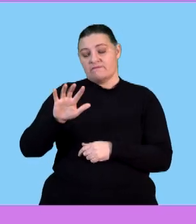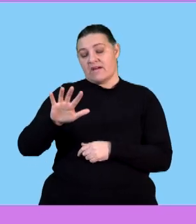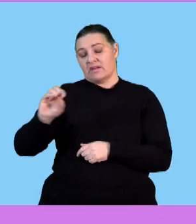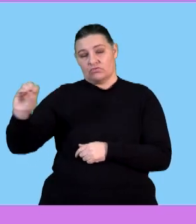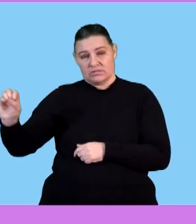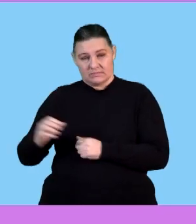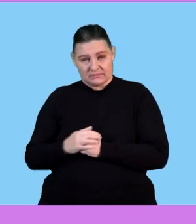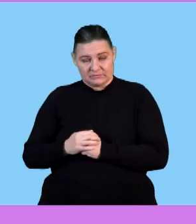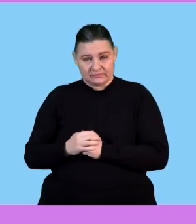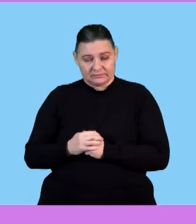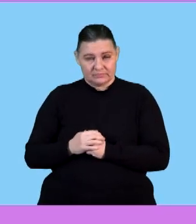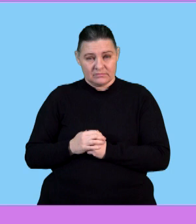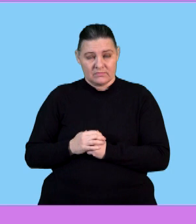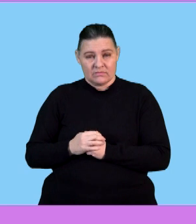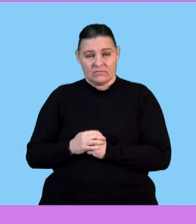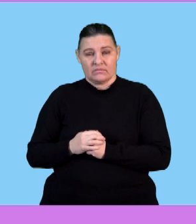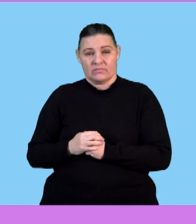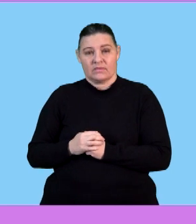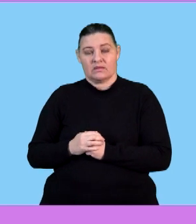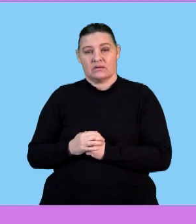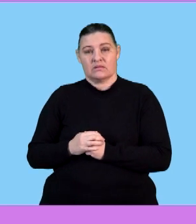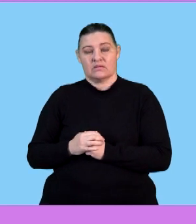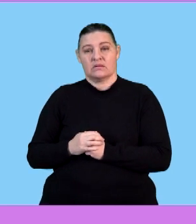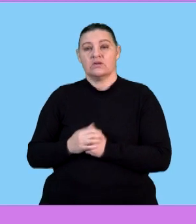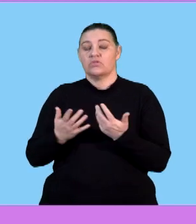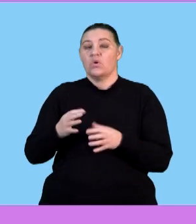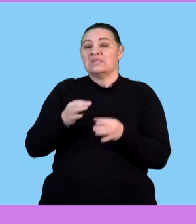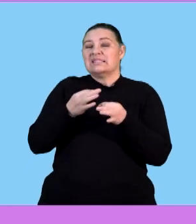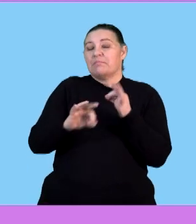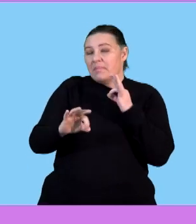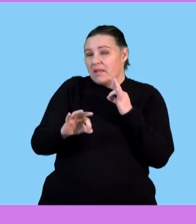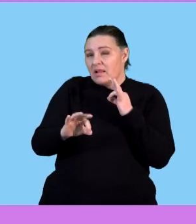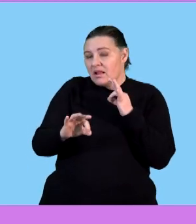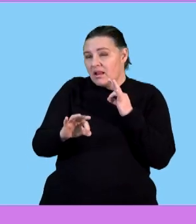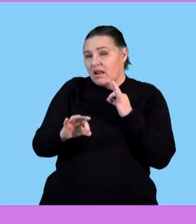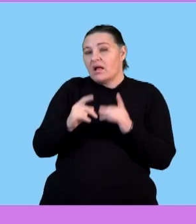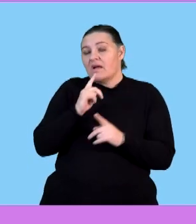22,500 Rand. Okay, for 2 years. So simple interest tells us